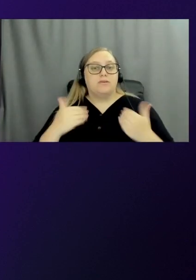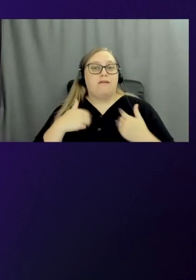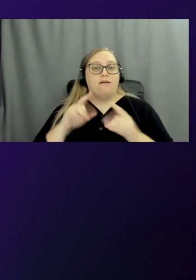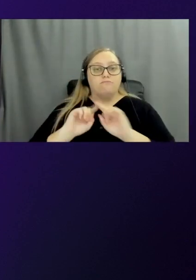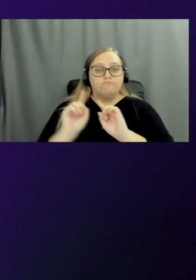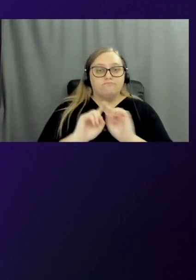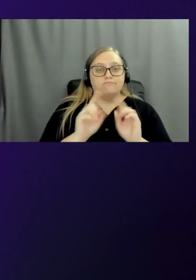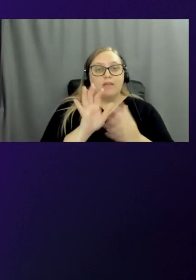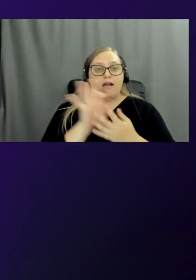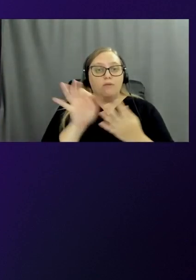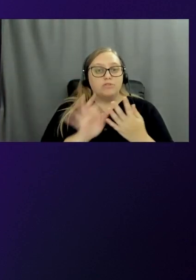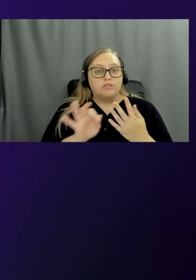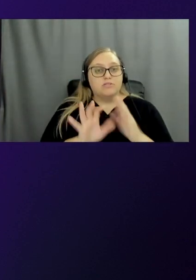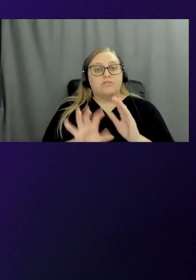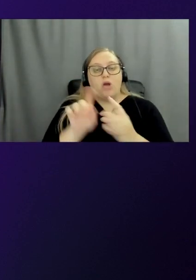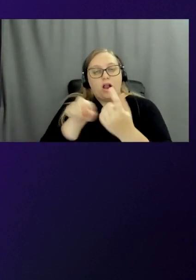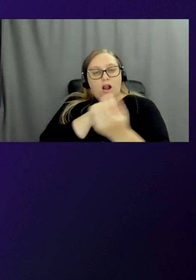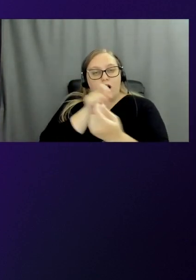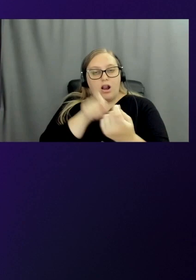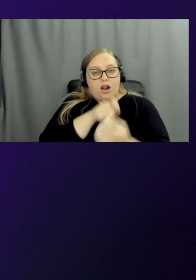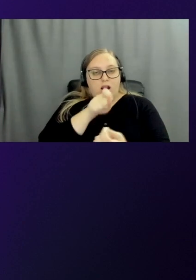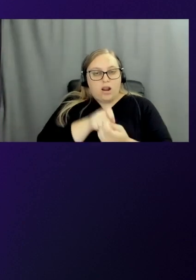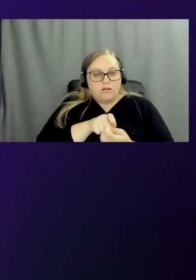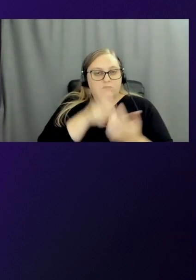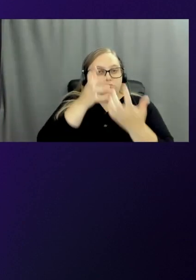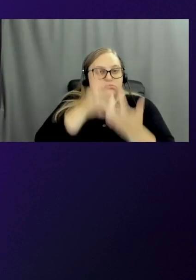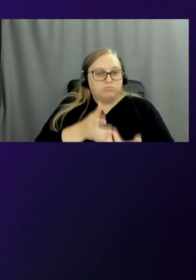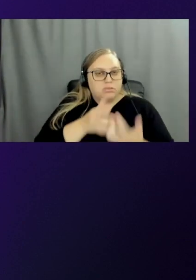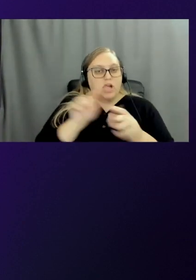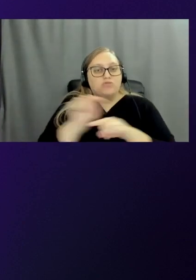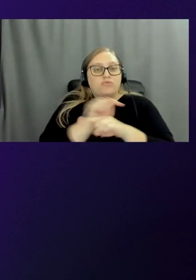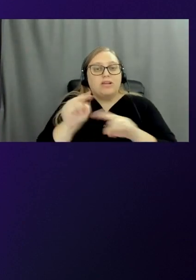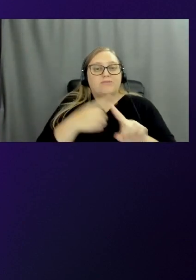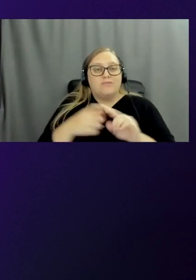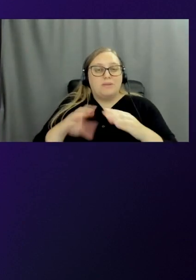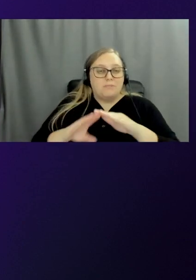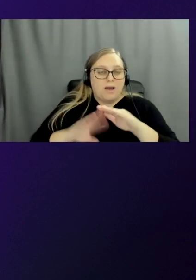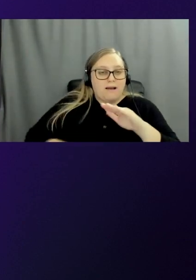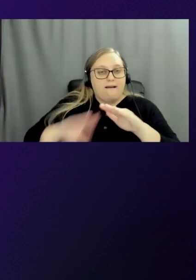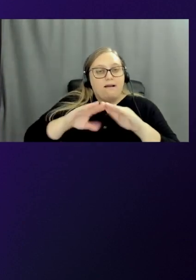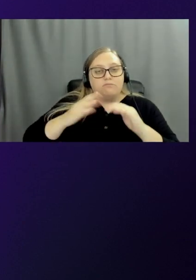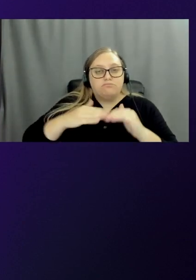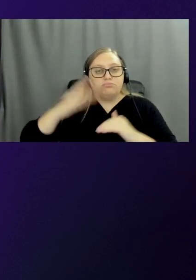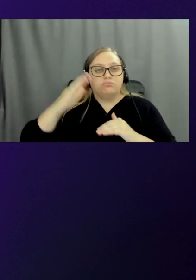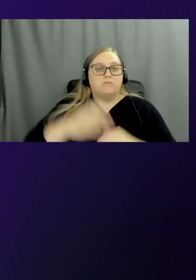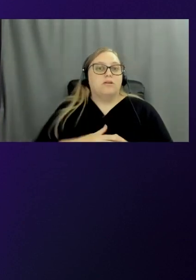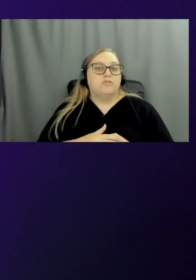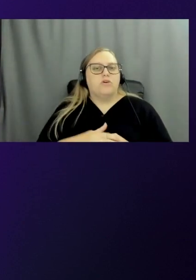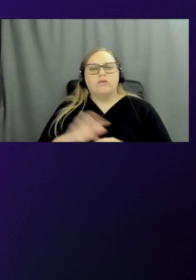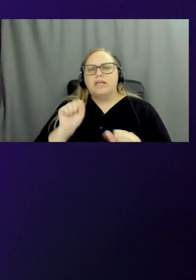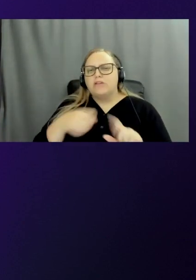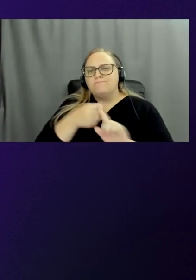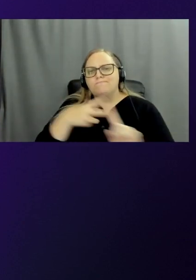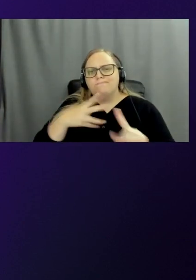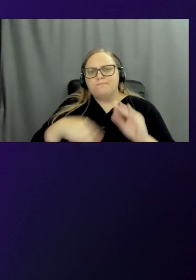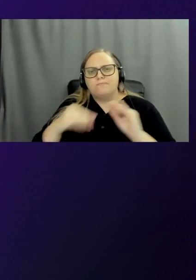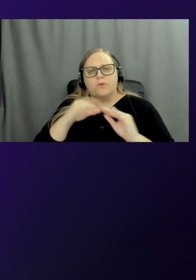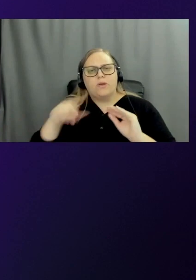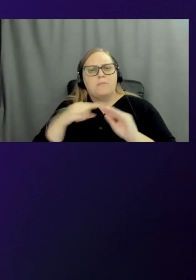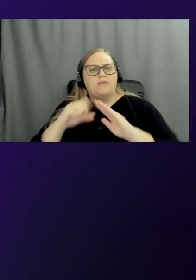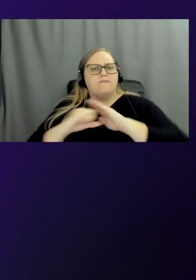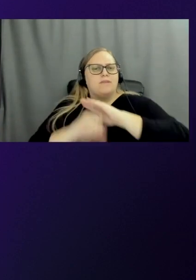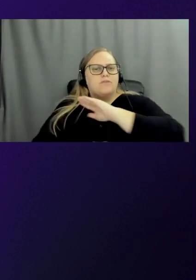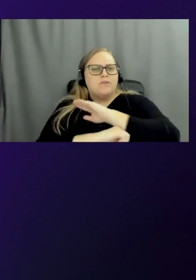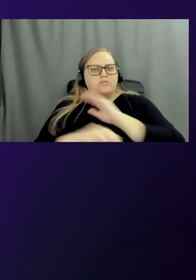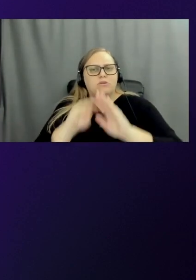which is to fine-tune these models instead of training them from scratch. Can you talk to us a little bit about what are foundational models and